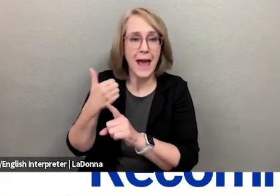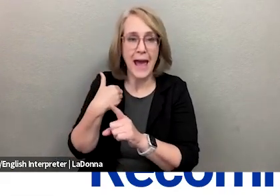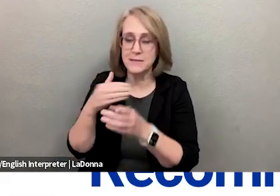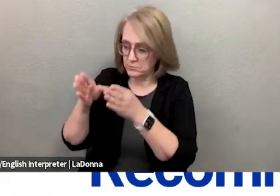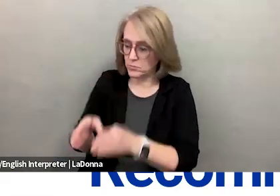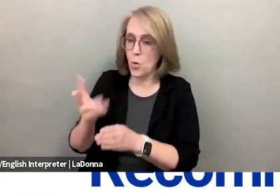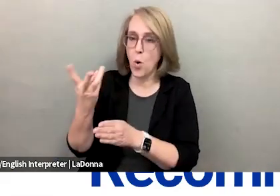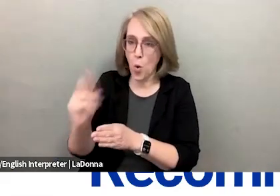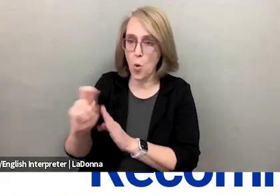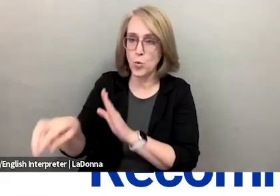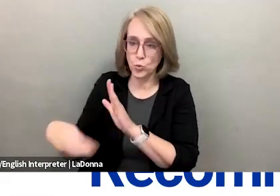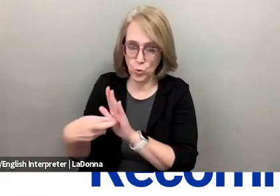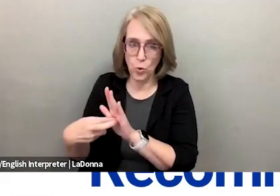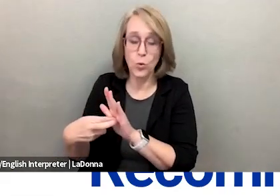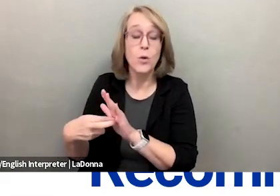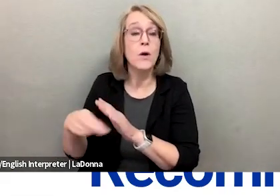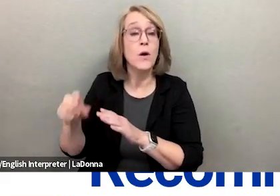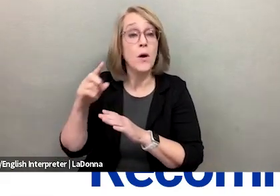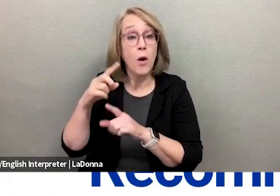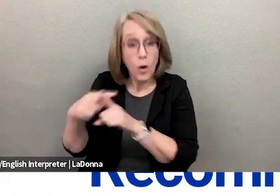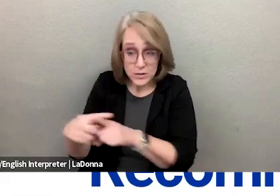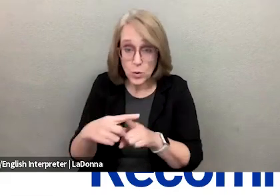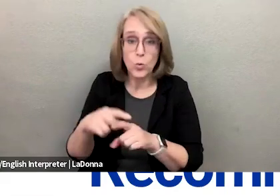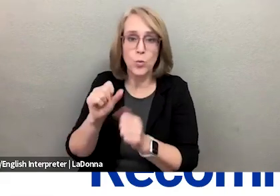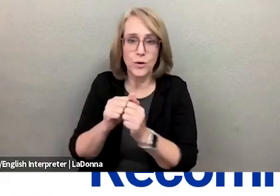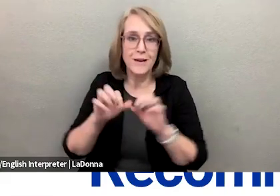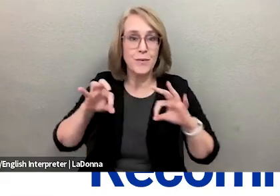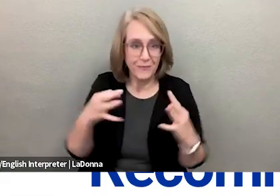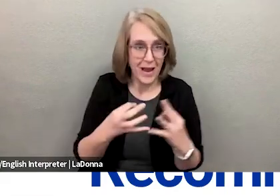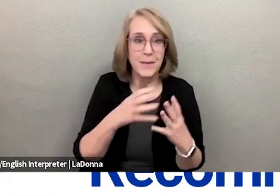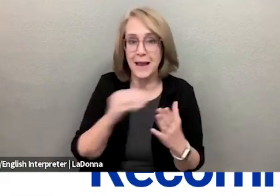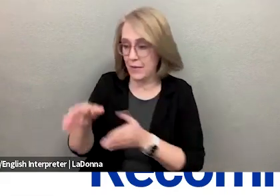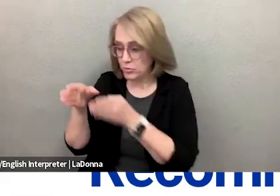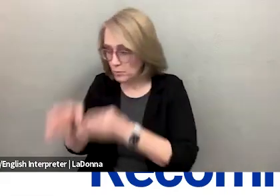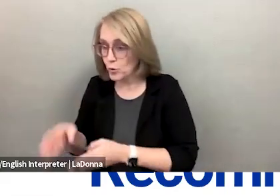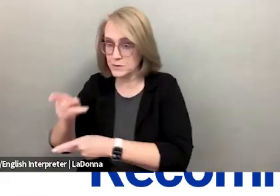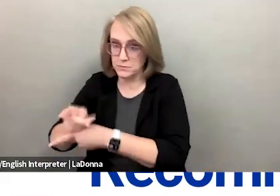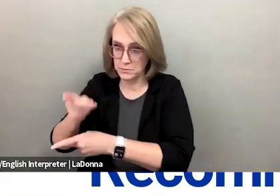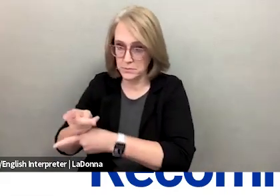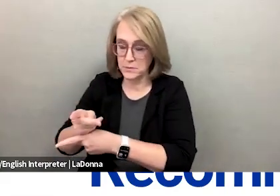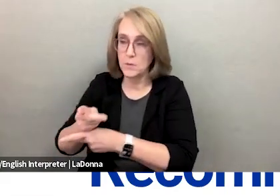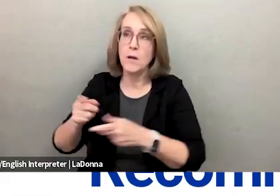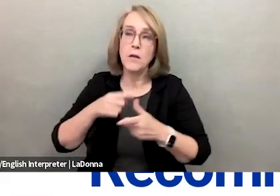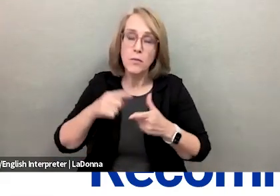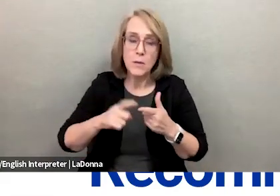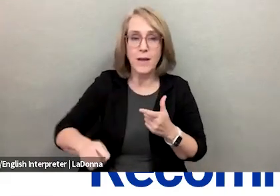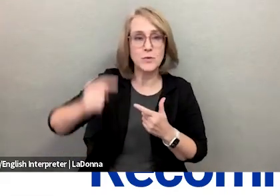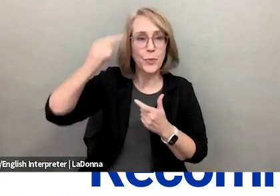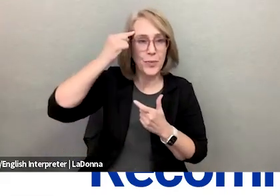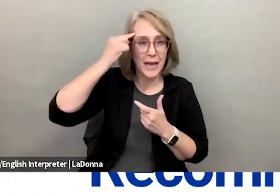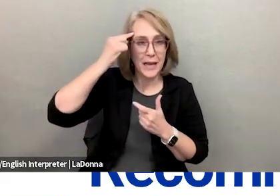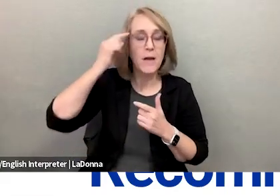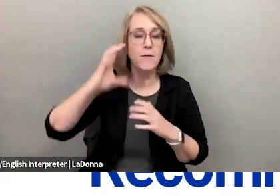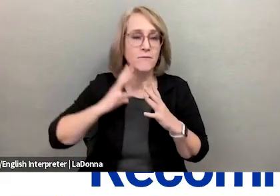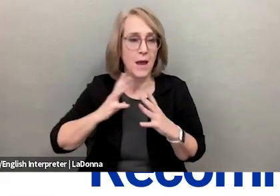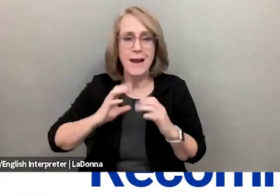care recipient, but also the family caregiver, we should be thinking about the ways in which how do we strengthen the dyad